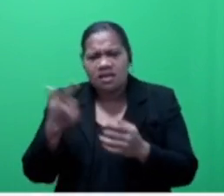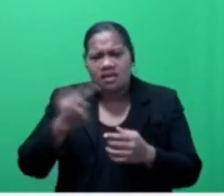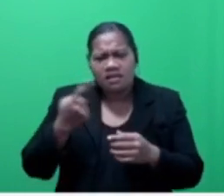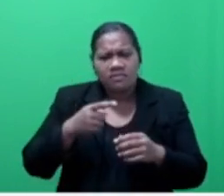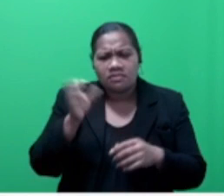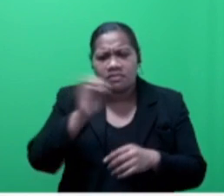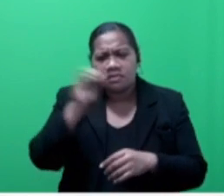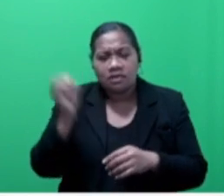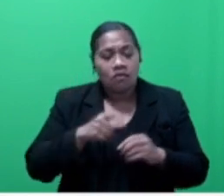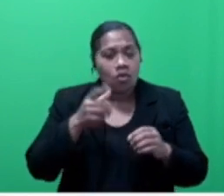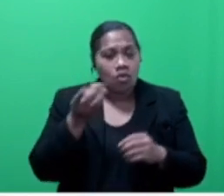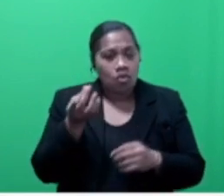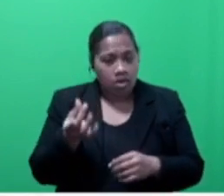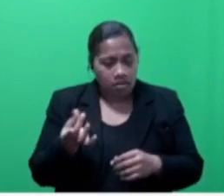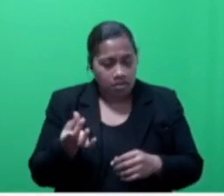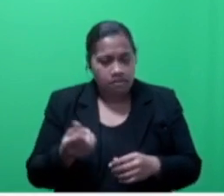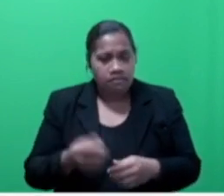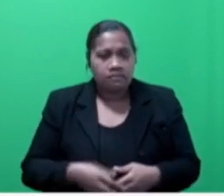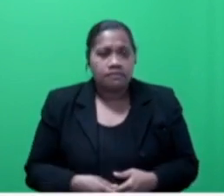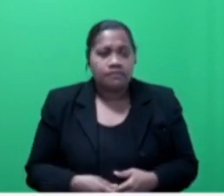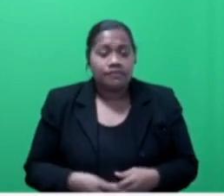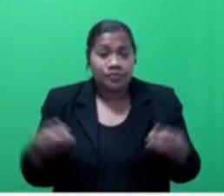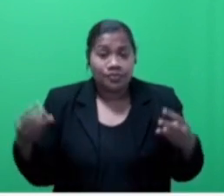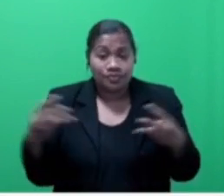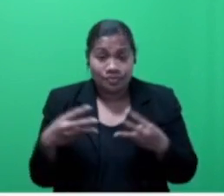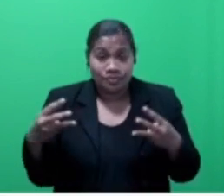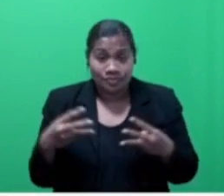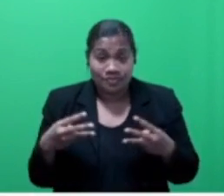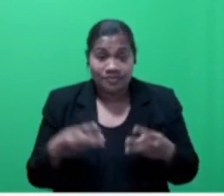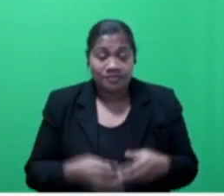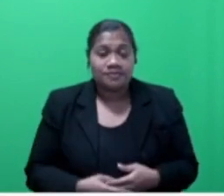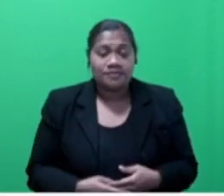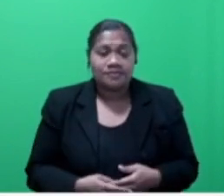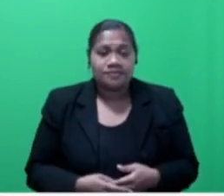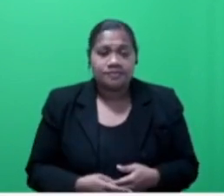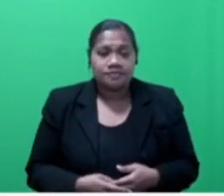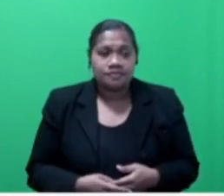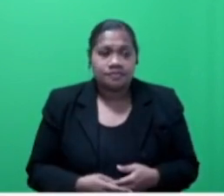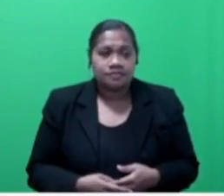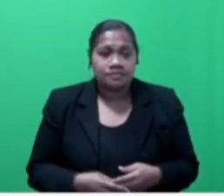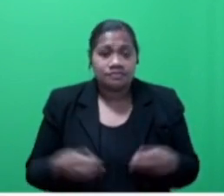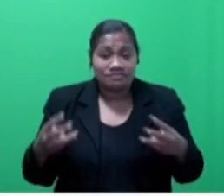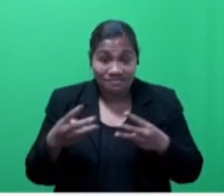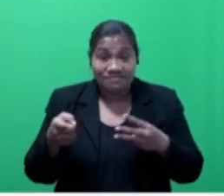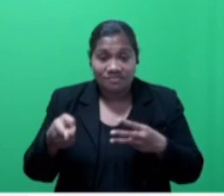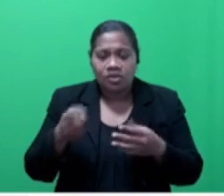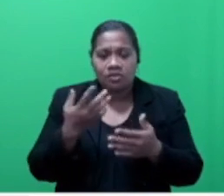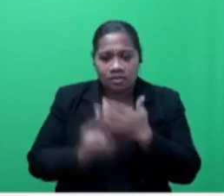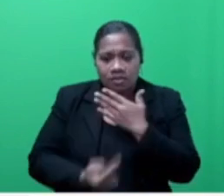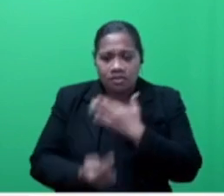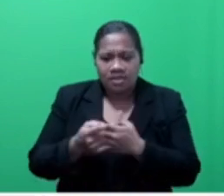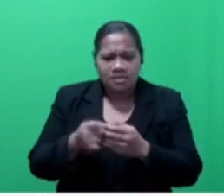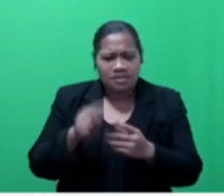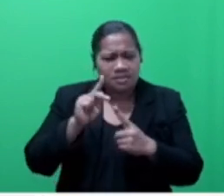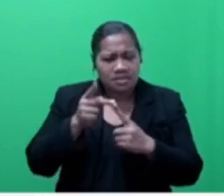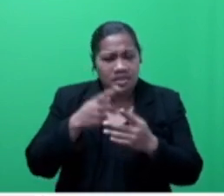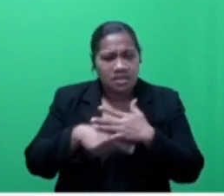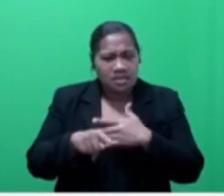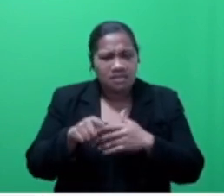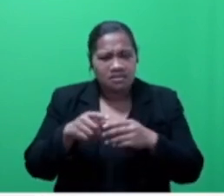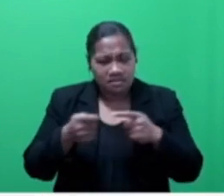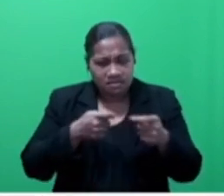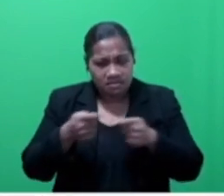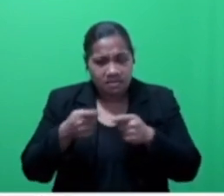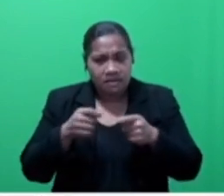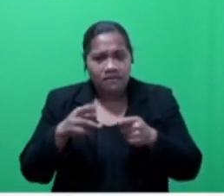Mr. Speaker, so naturally this war has created sizable global economic and financial shocks, particularly in commodity markets, with the prices of oil,